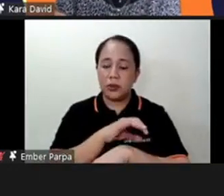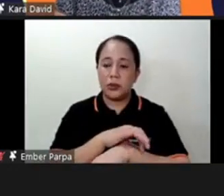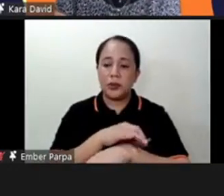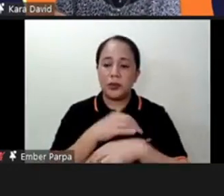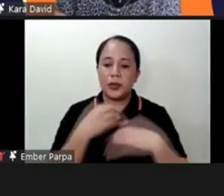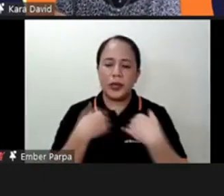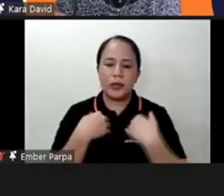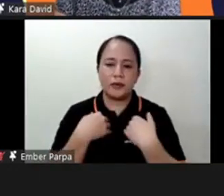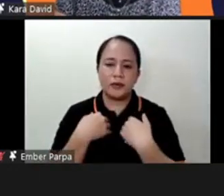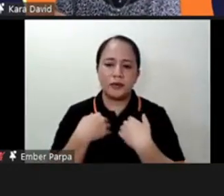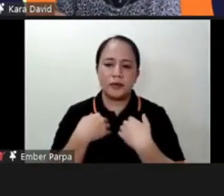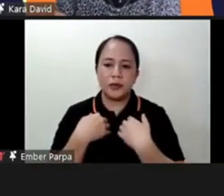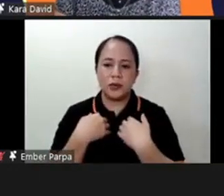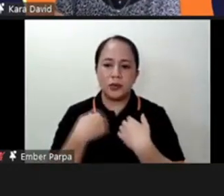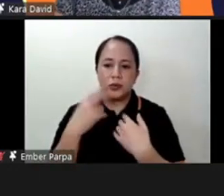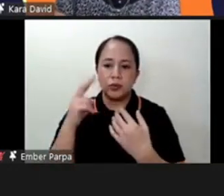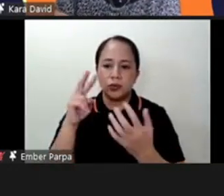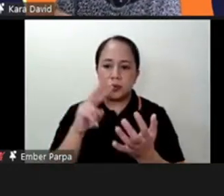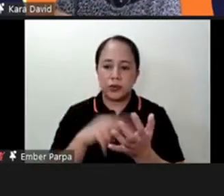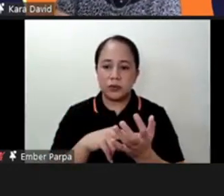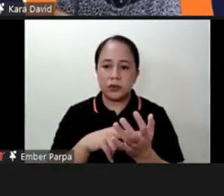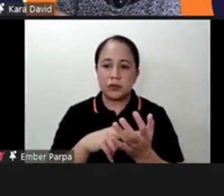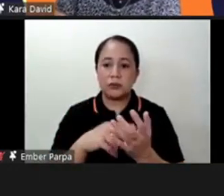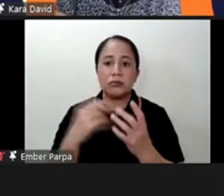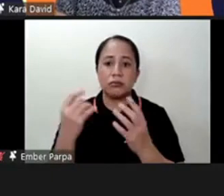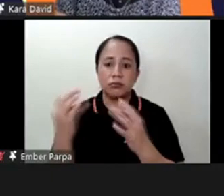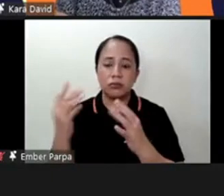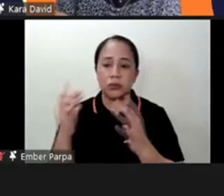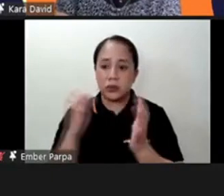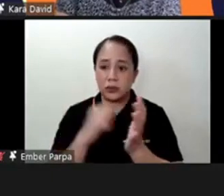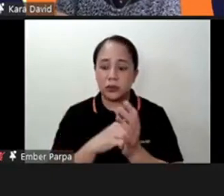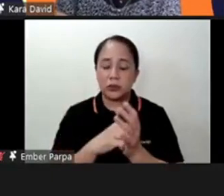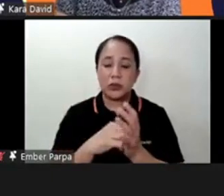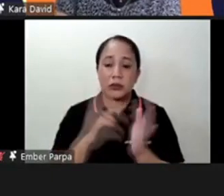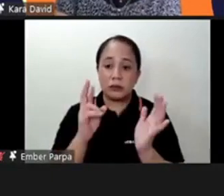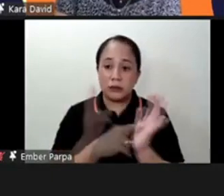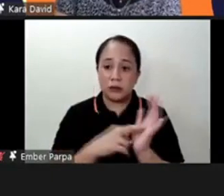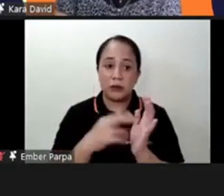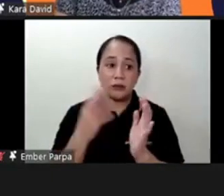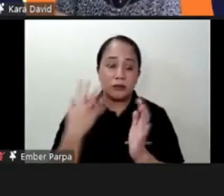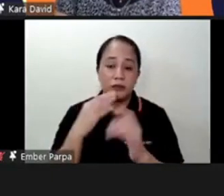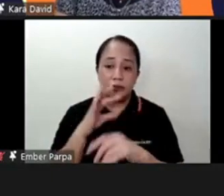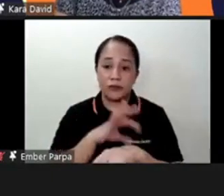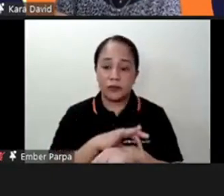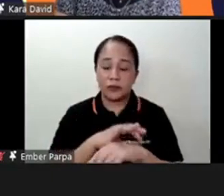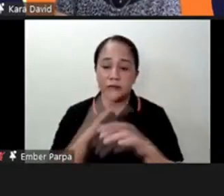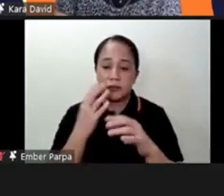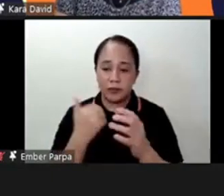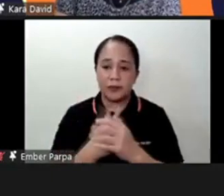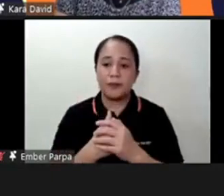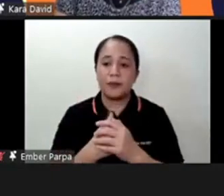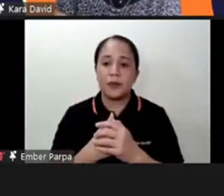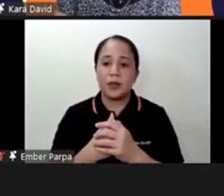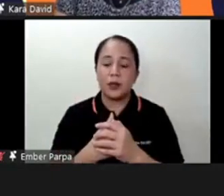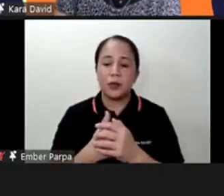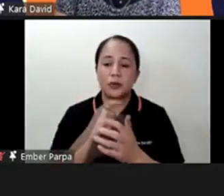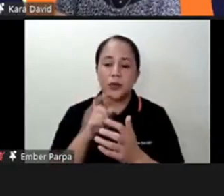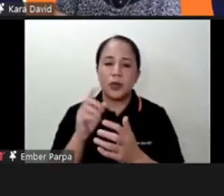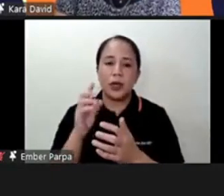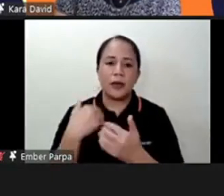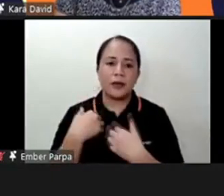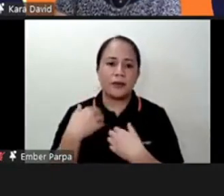like maybe 2,000 also. We had a lot of registrants then in the face-to-face before, no? Okay. We reached